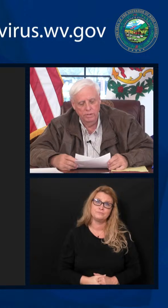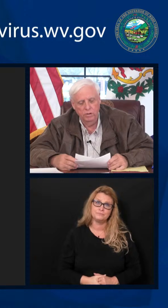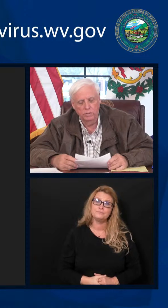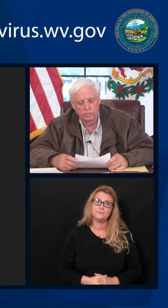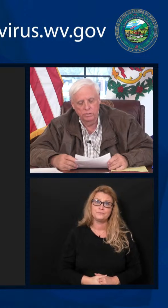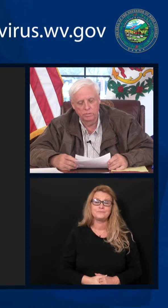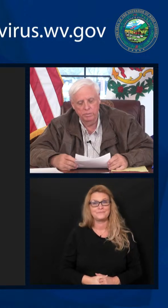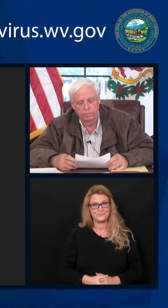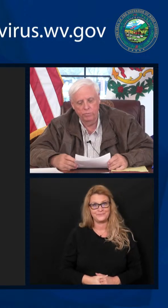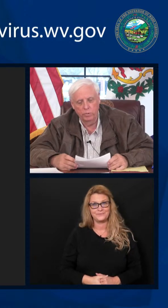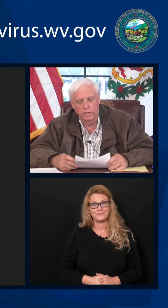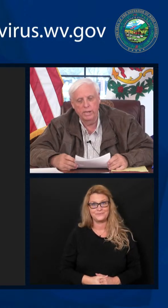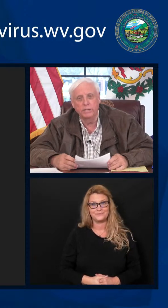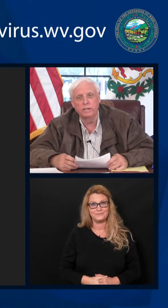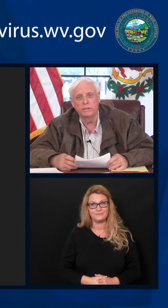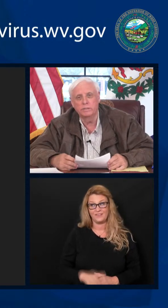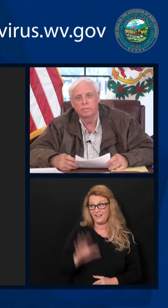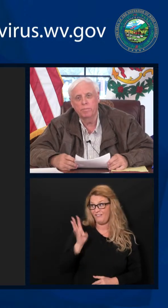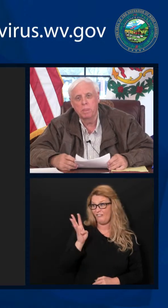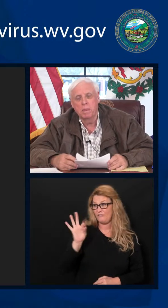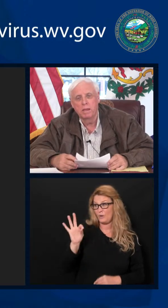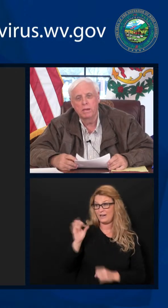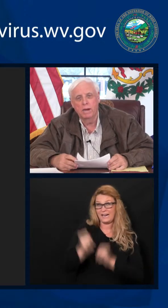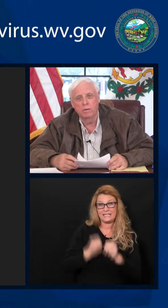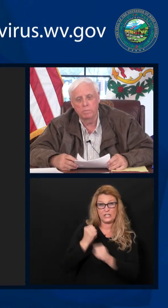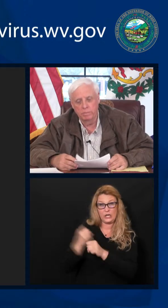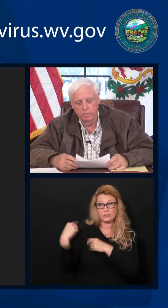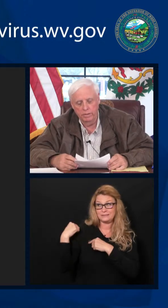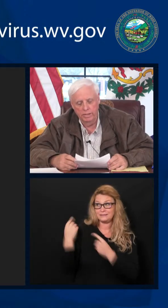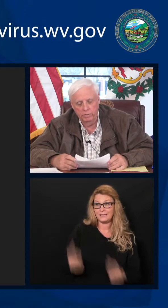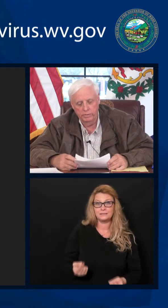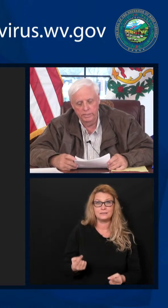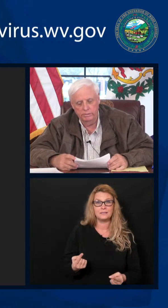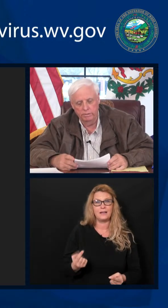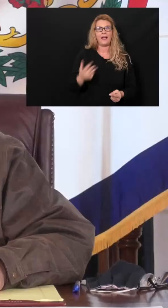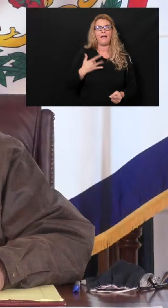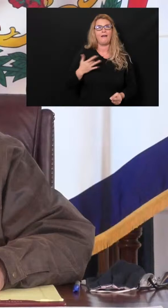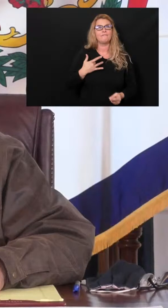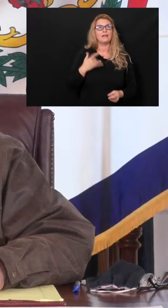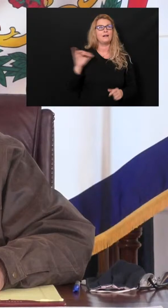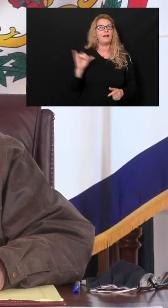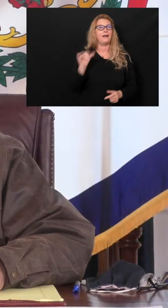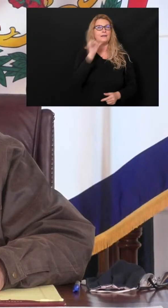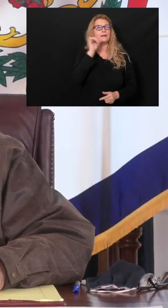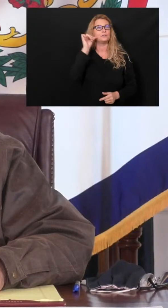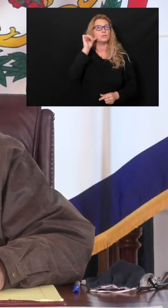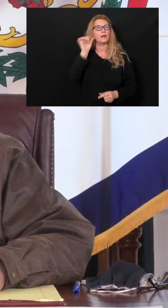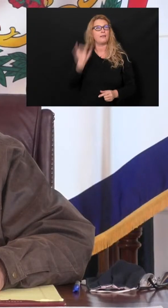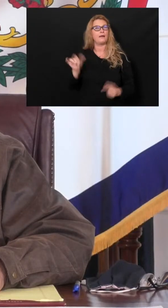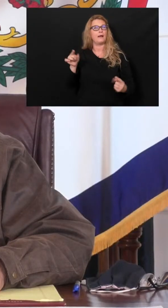Even though it's surely been 49 years, I remember it like it was yesterday.